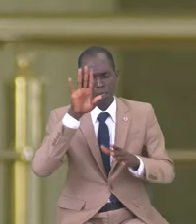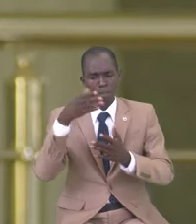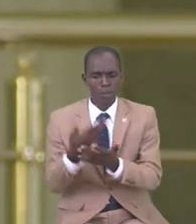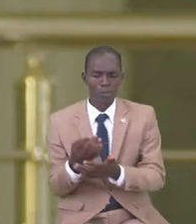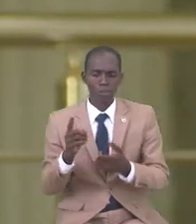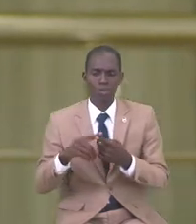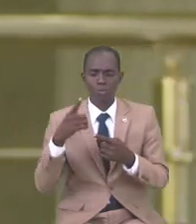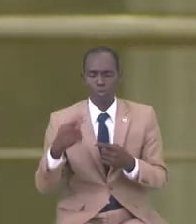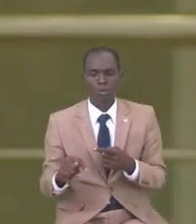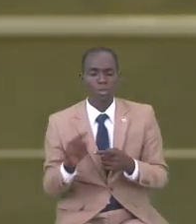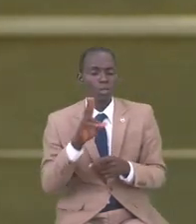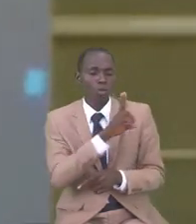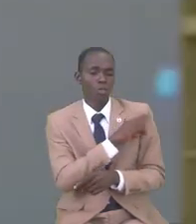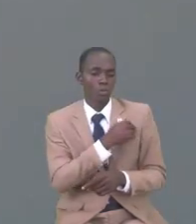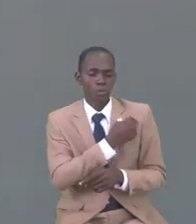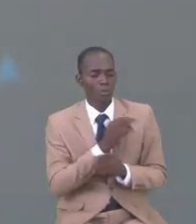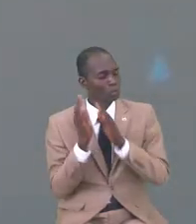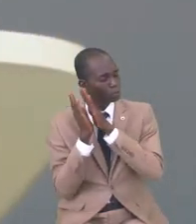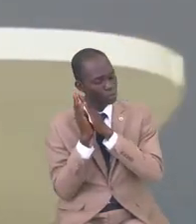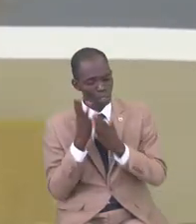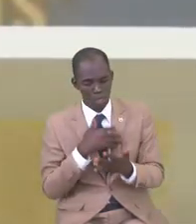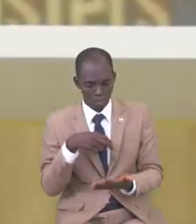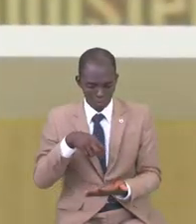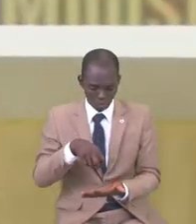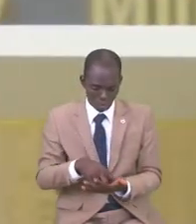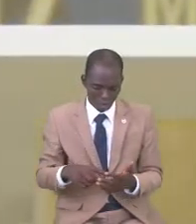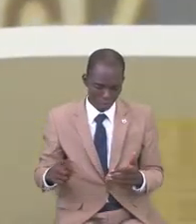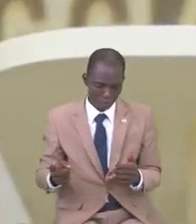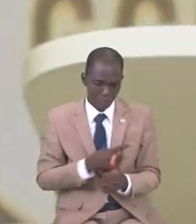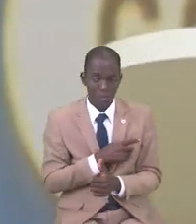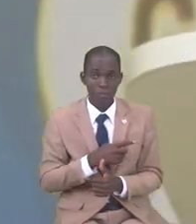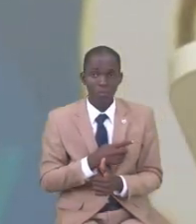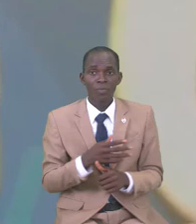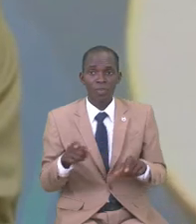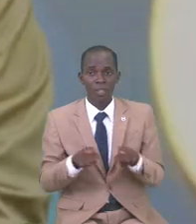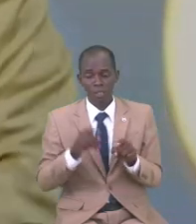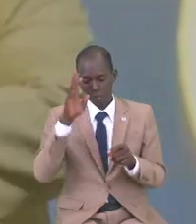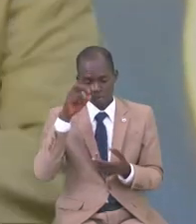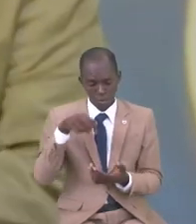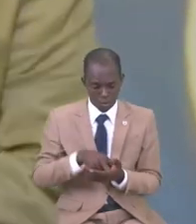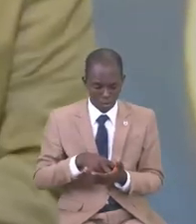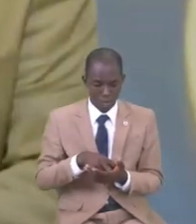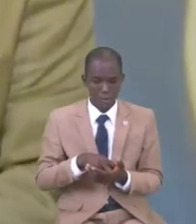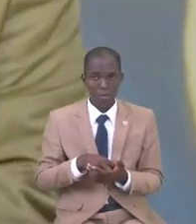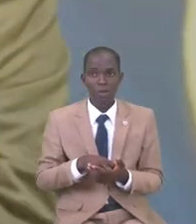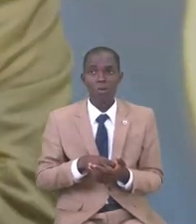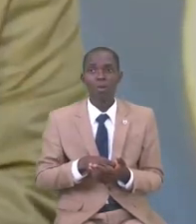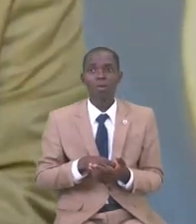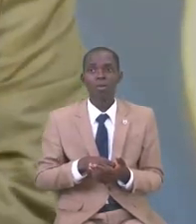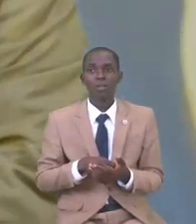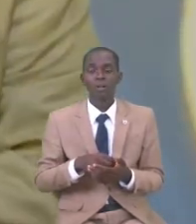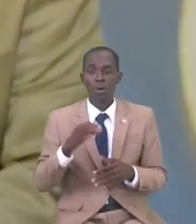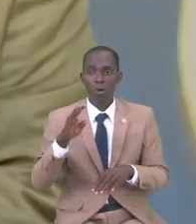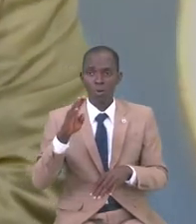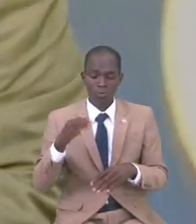at the bed there. And he knelt down first. And as he knelt down, by the same